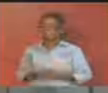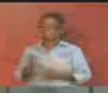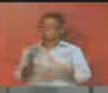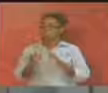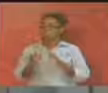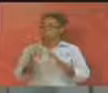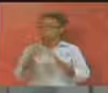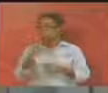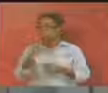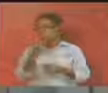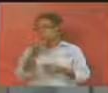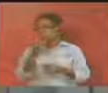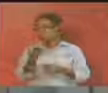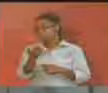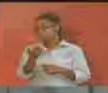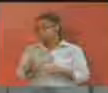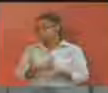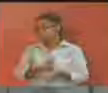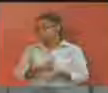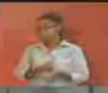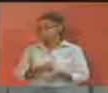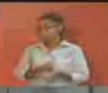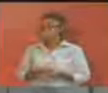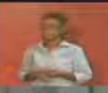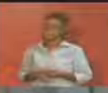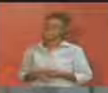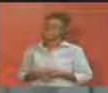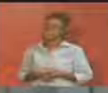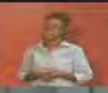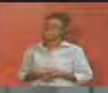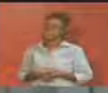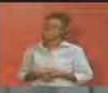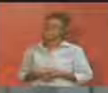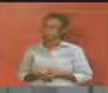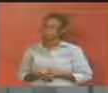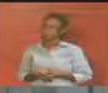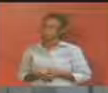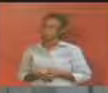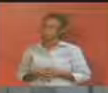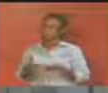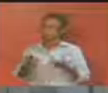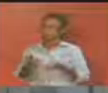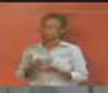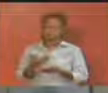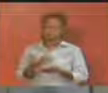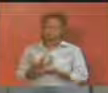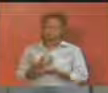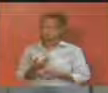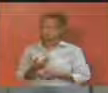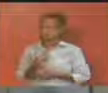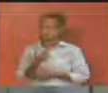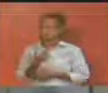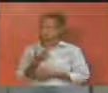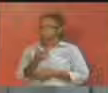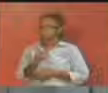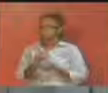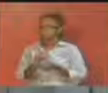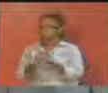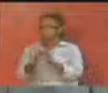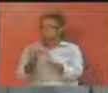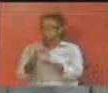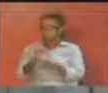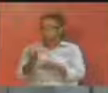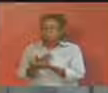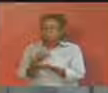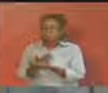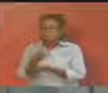Dr. Carrington. Dr. Carrington, the B13241 variant that has been found in Antigua or from